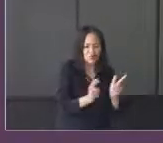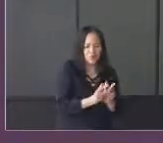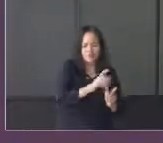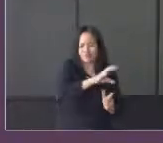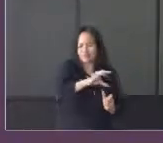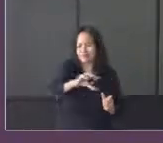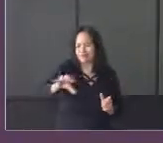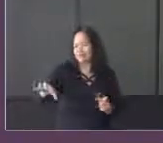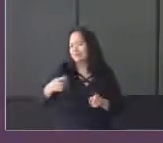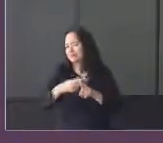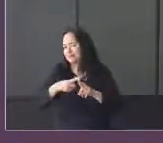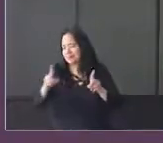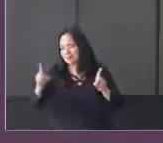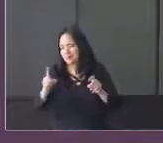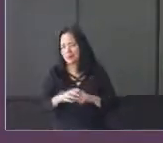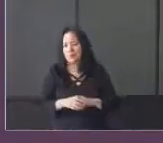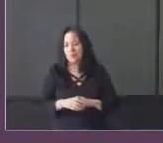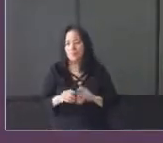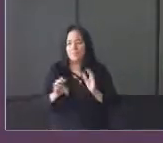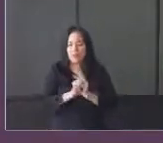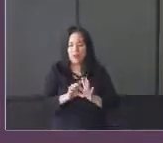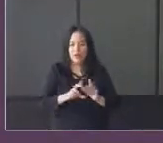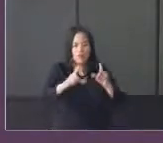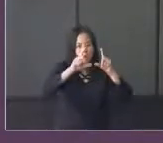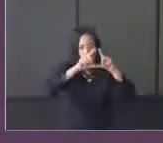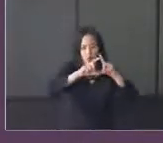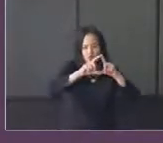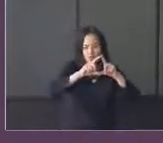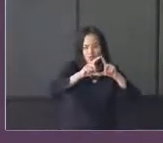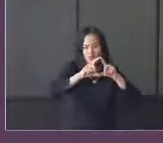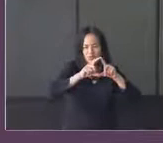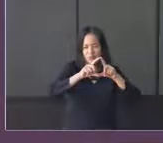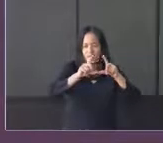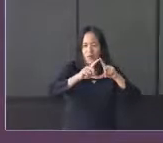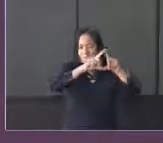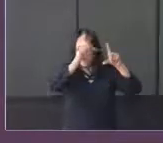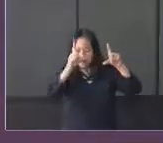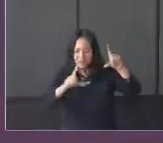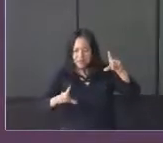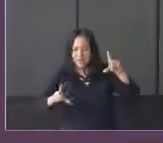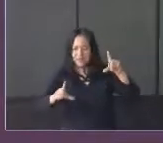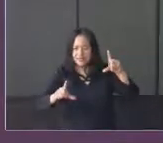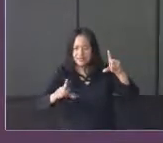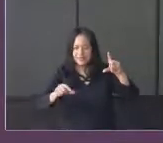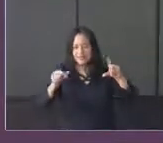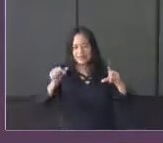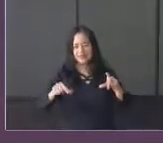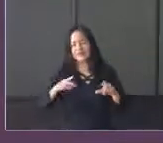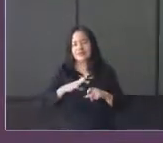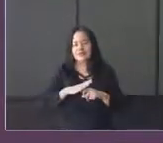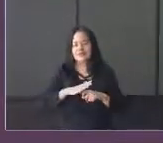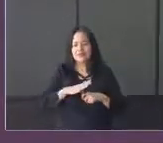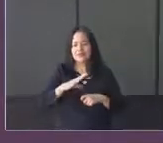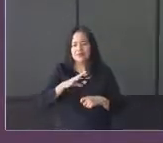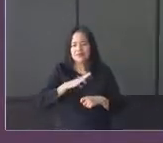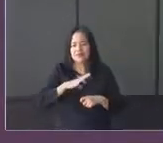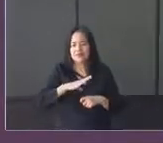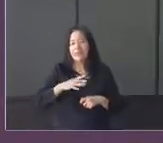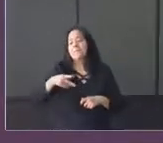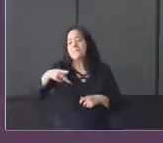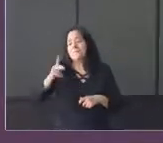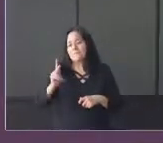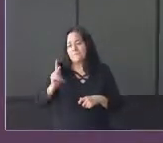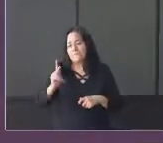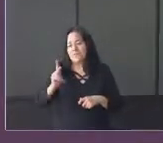traditionally migrants crossed our country. We were a transit country, and now, given the policies of our